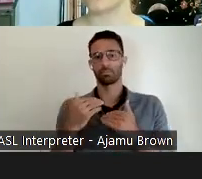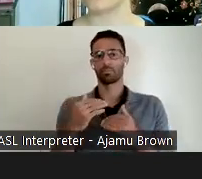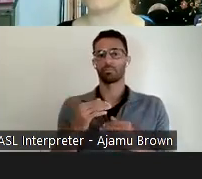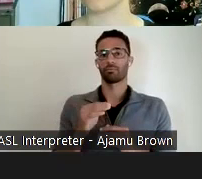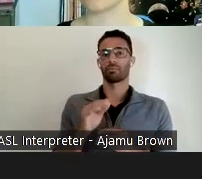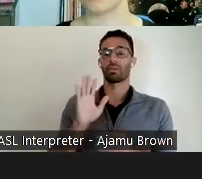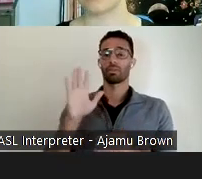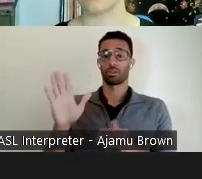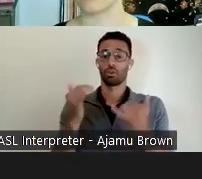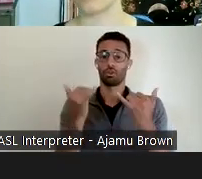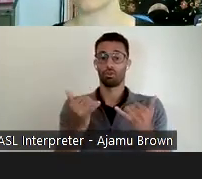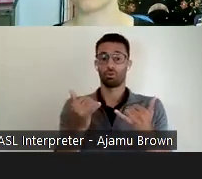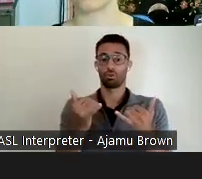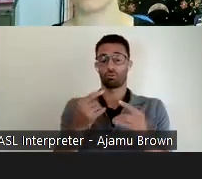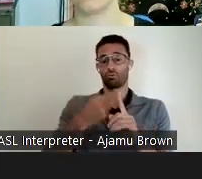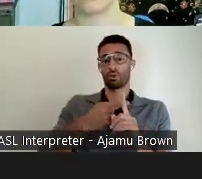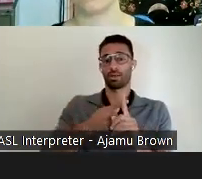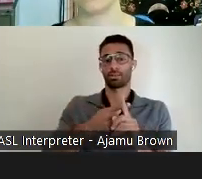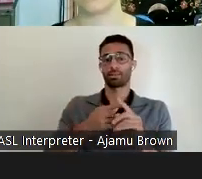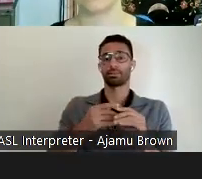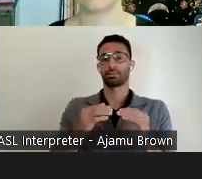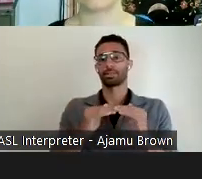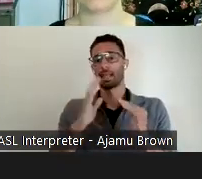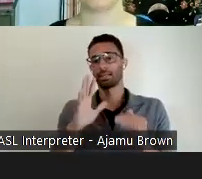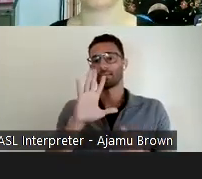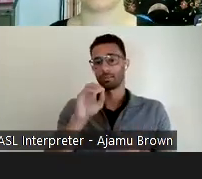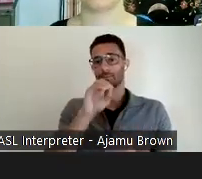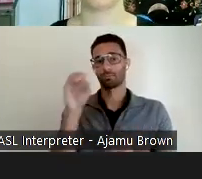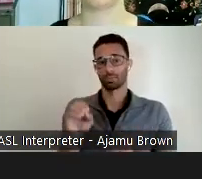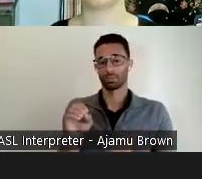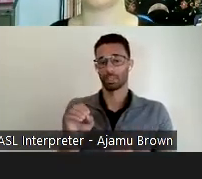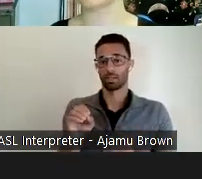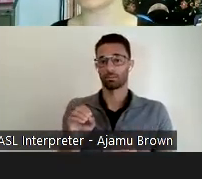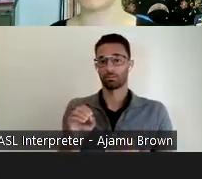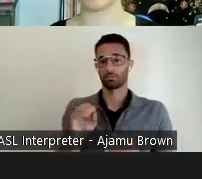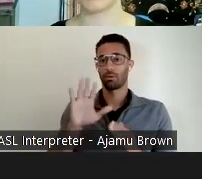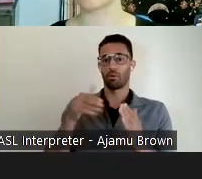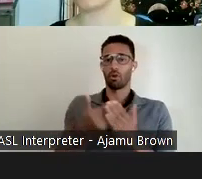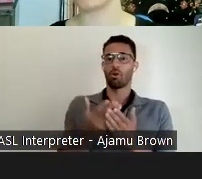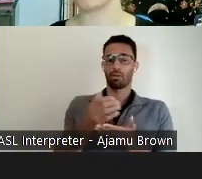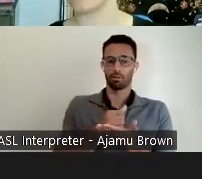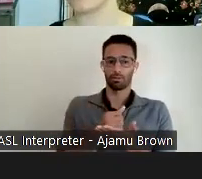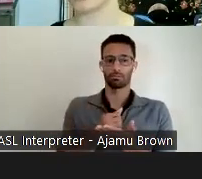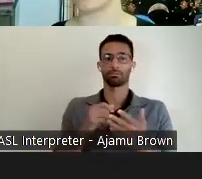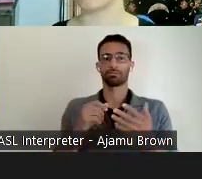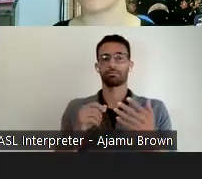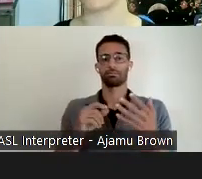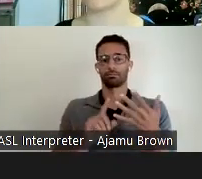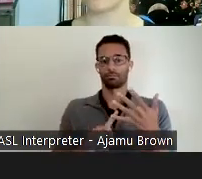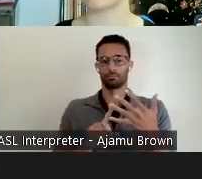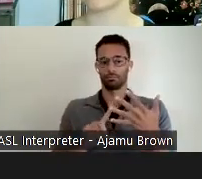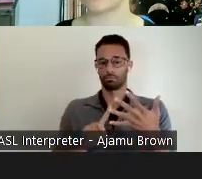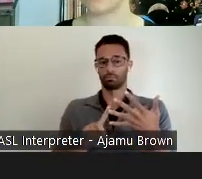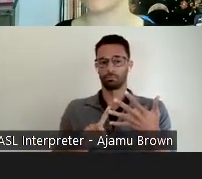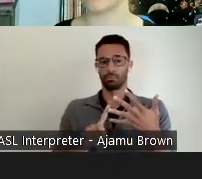least 50% of their total income. They have to have a lease, a contract, a document showing their